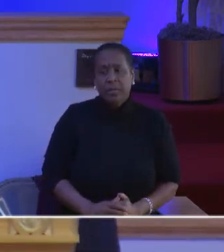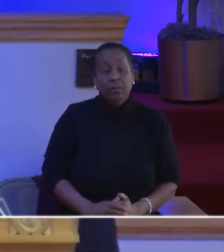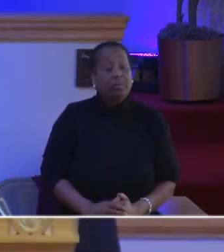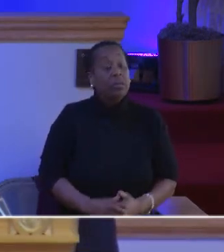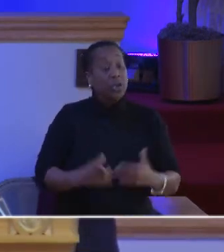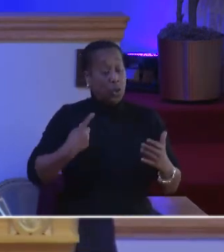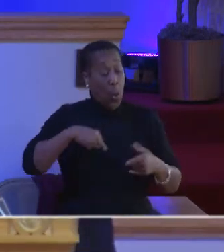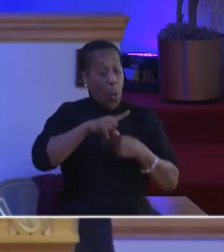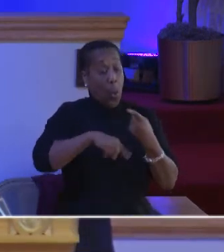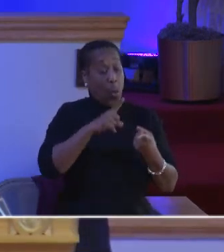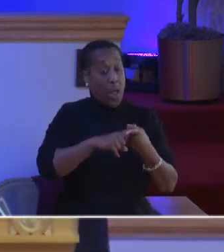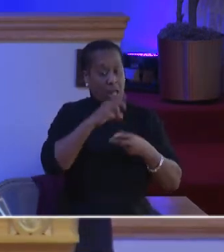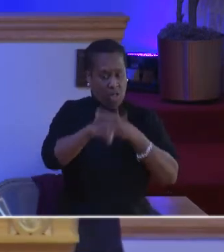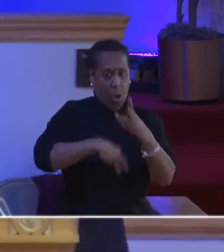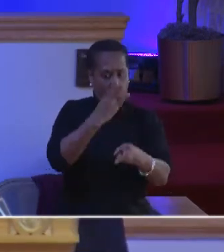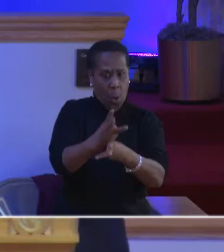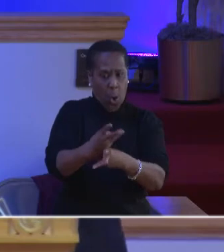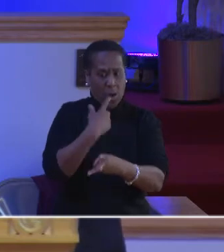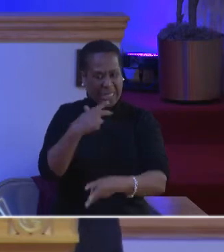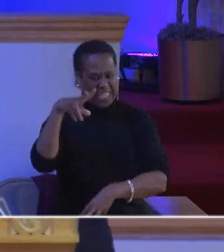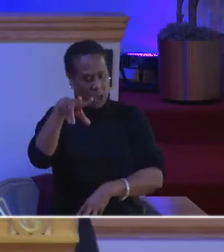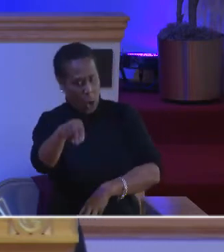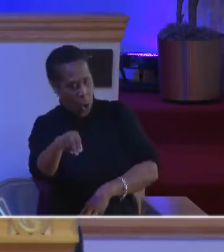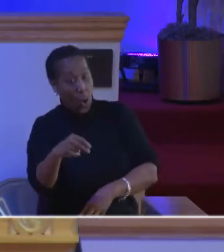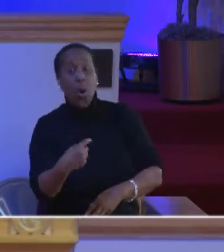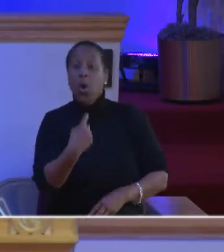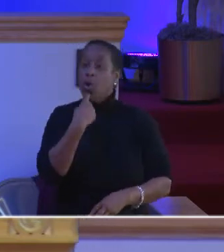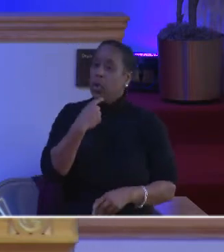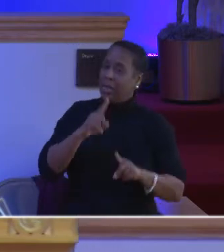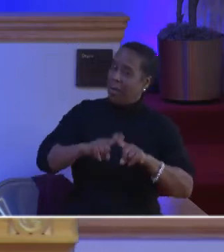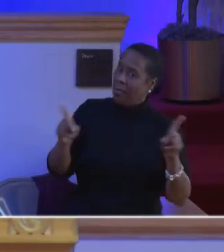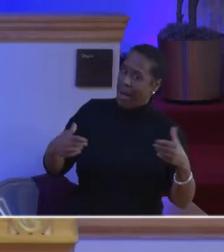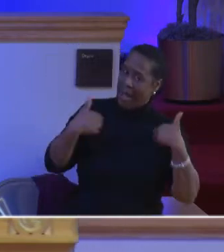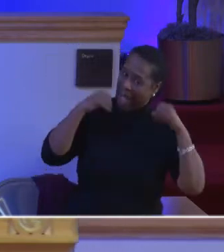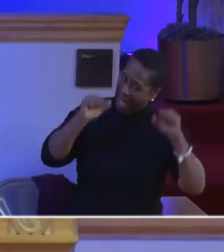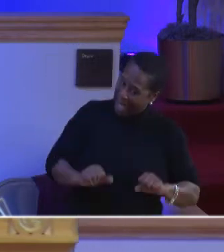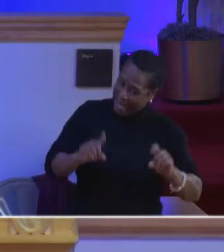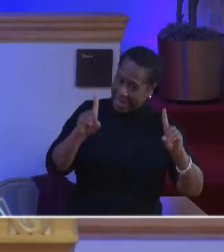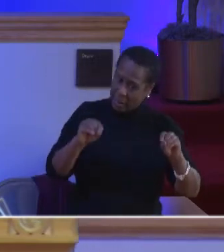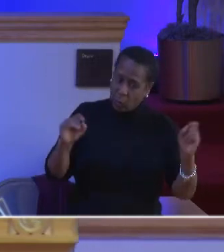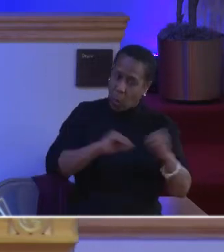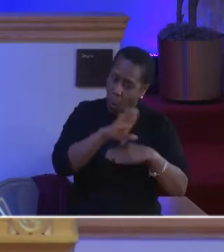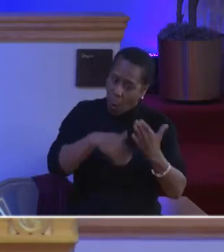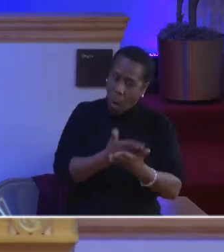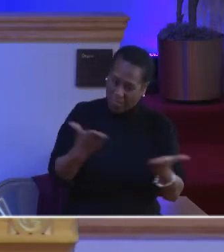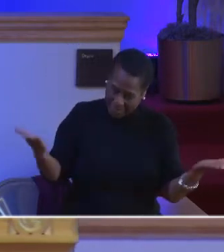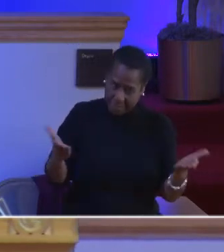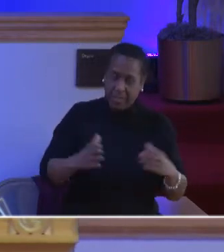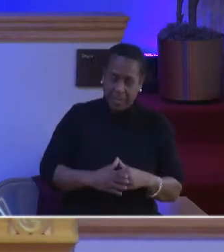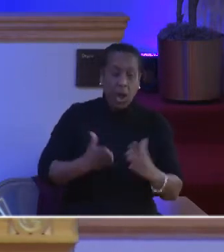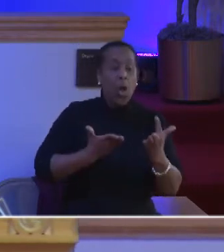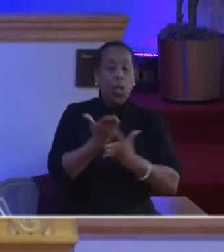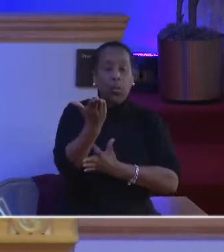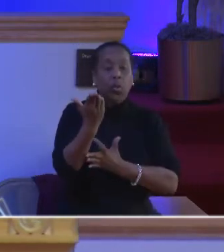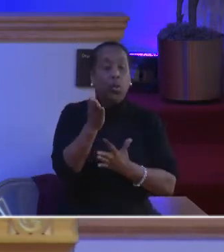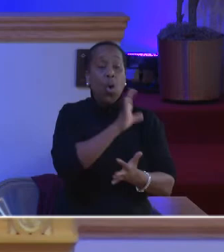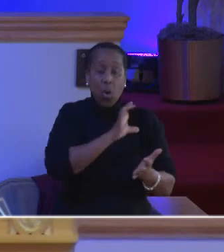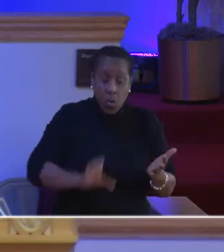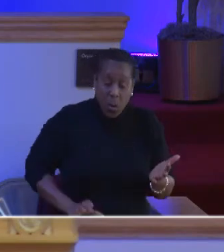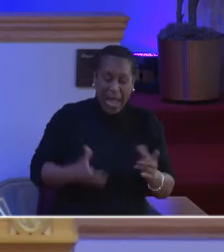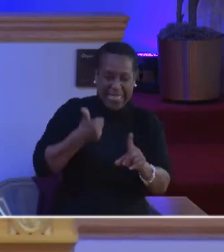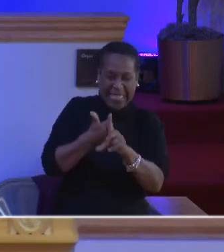So that when the world says no, you say, "But I can do all things through Christ